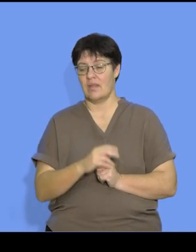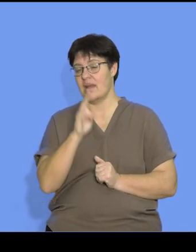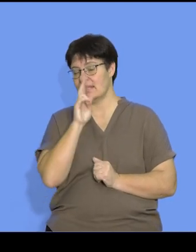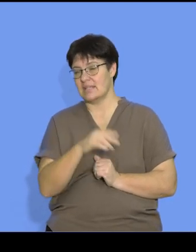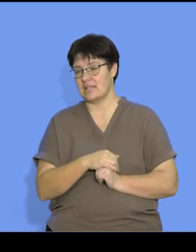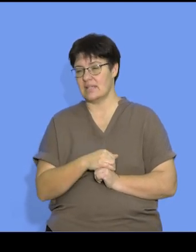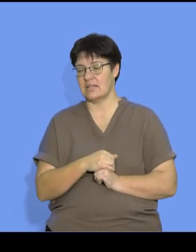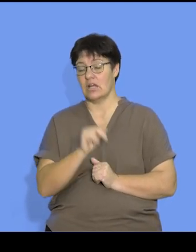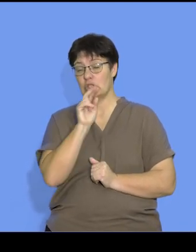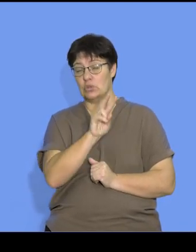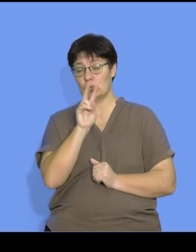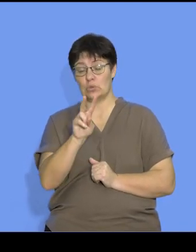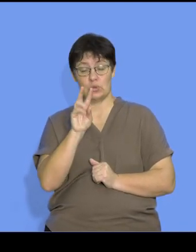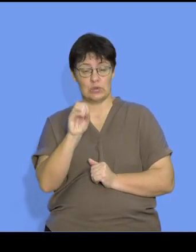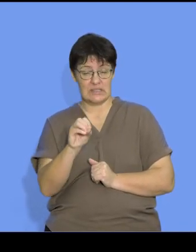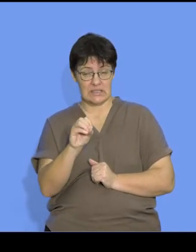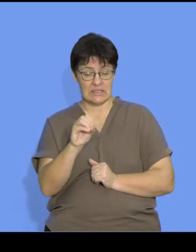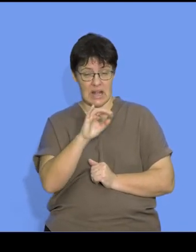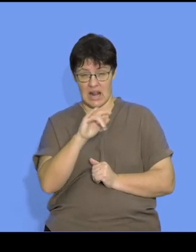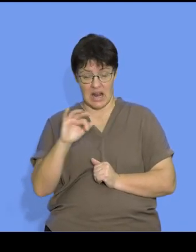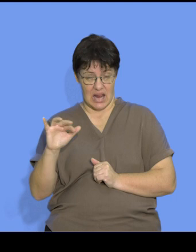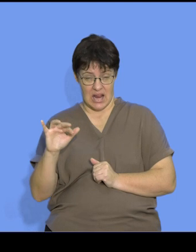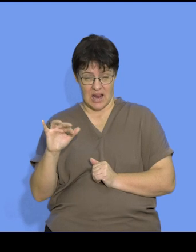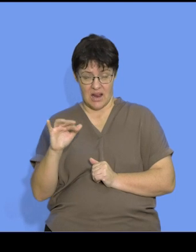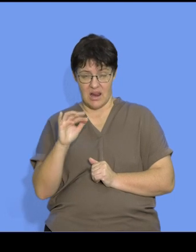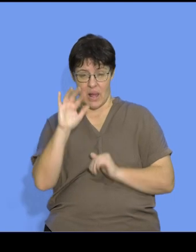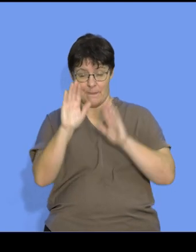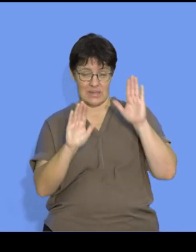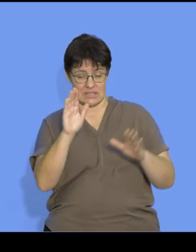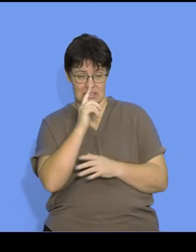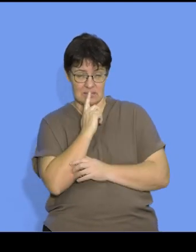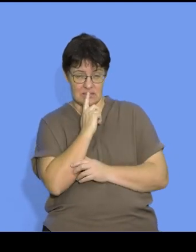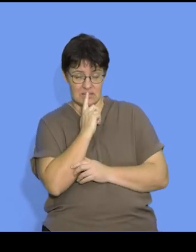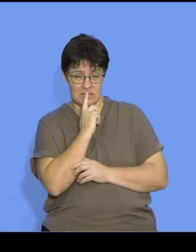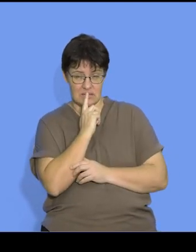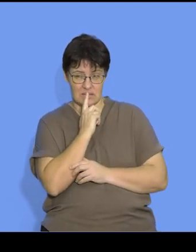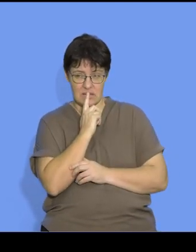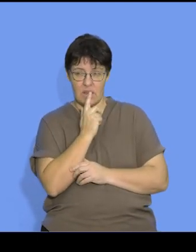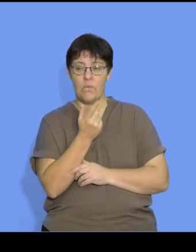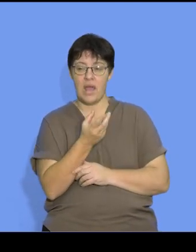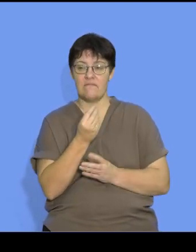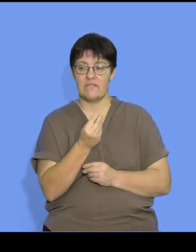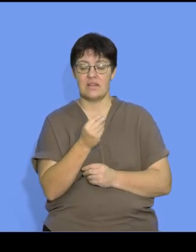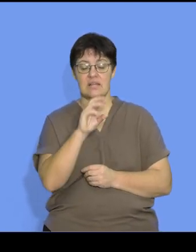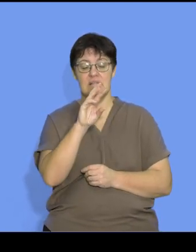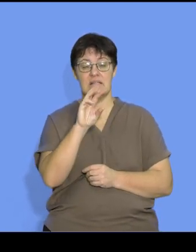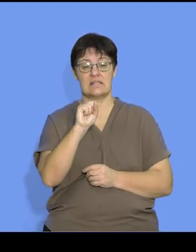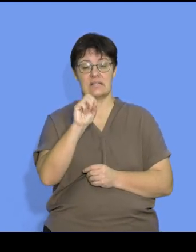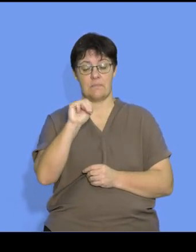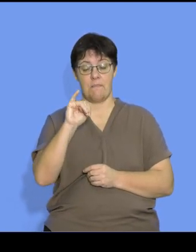with 220 letters in this pattern, we would have had the word smile